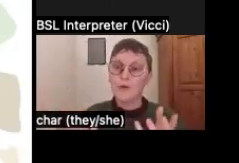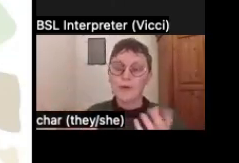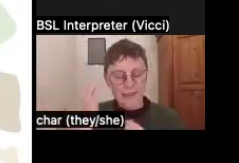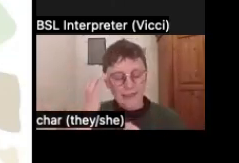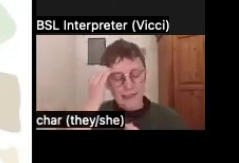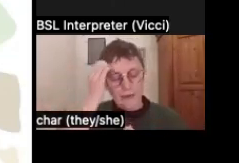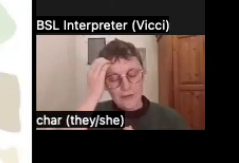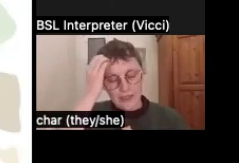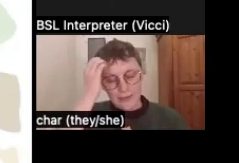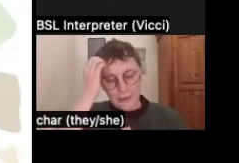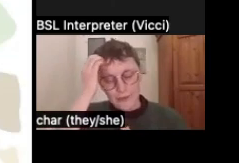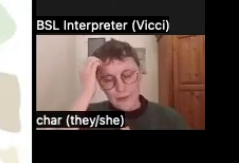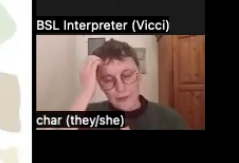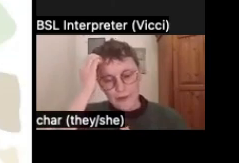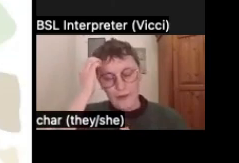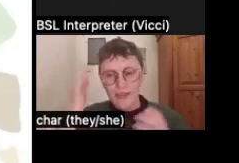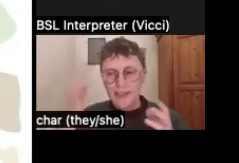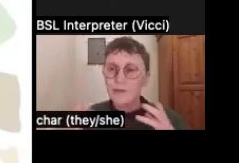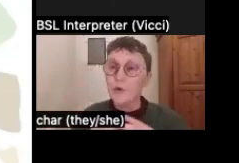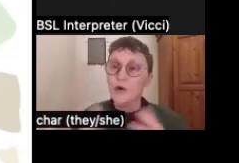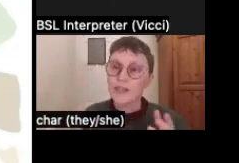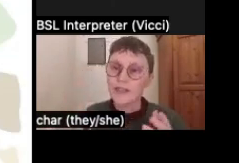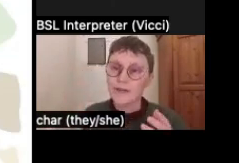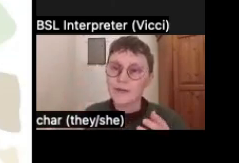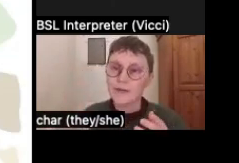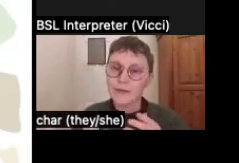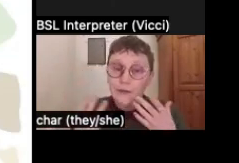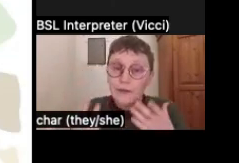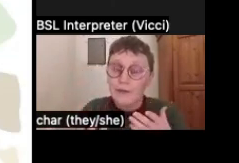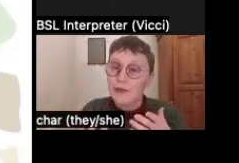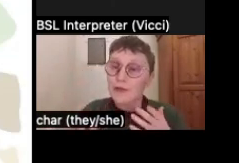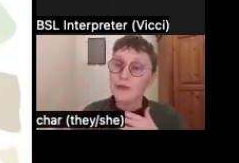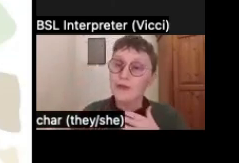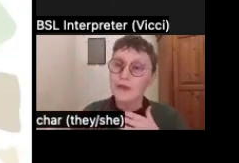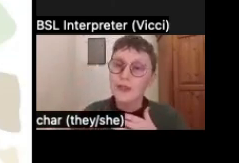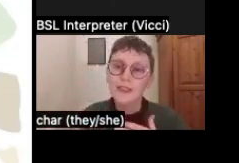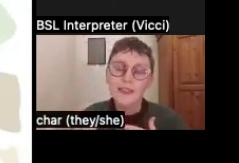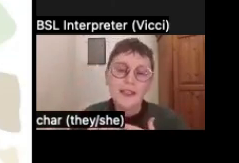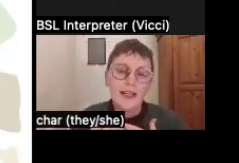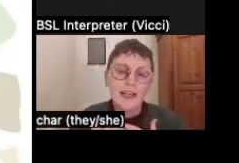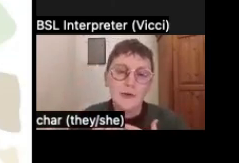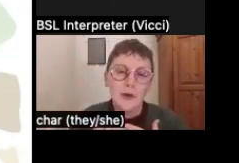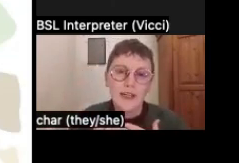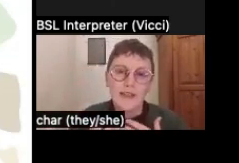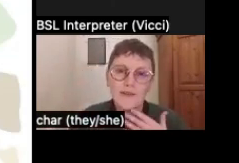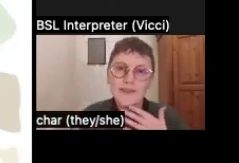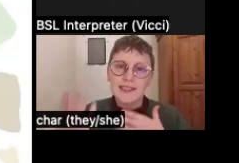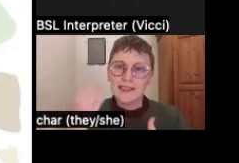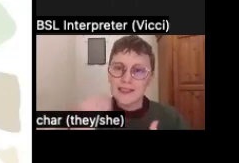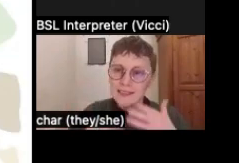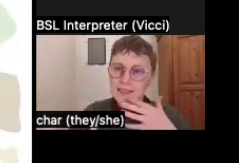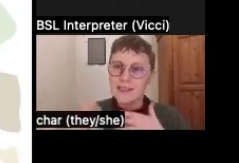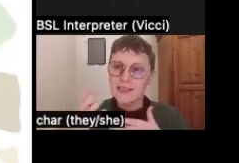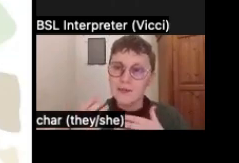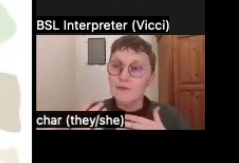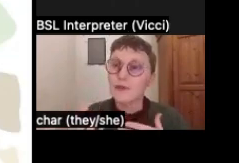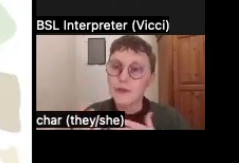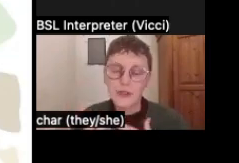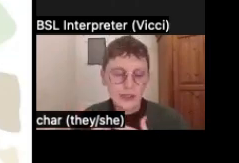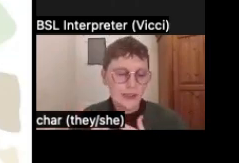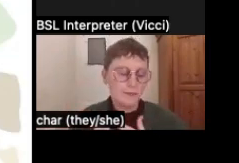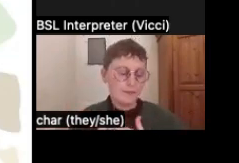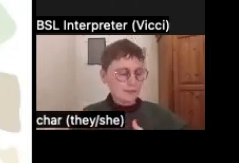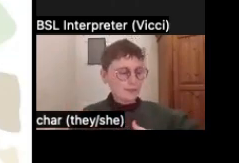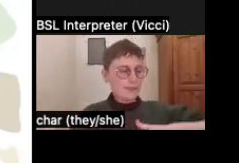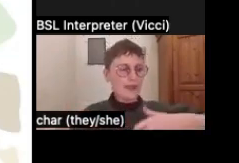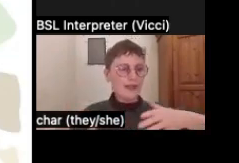a whole in itself and moved more towards kind of what can the fragment do? What kind of senses can it